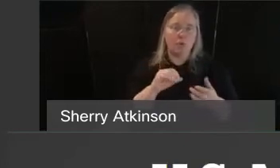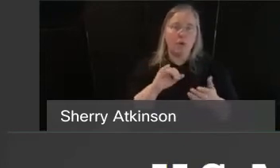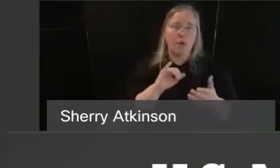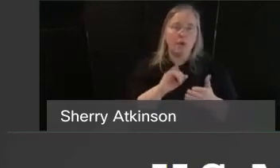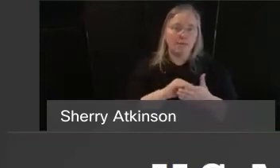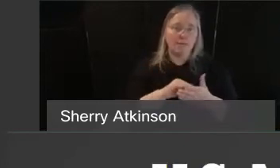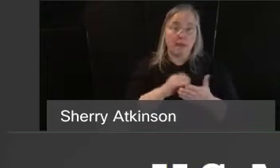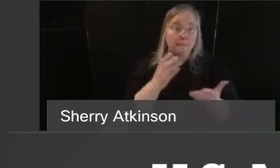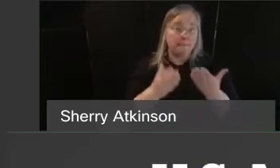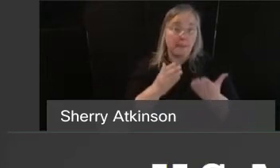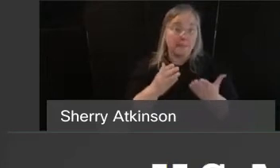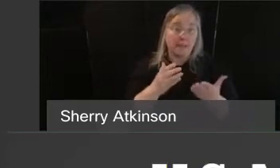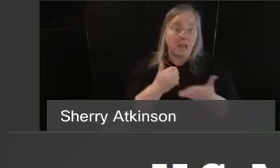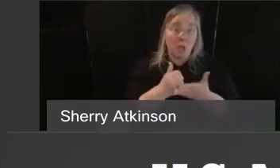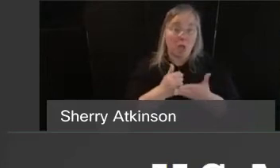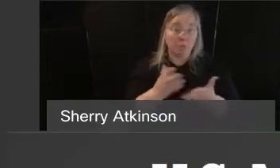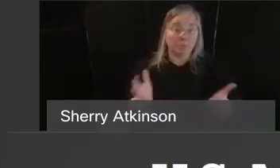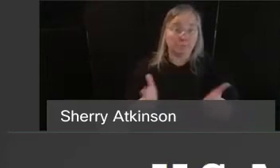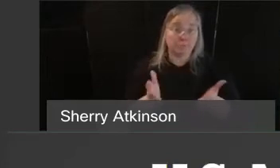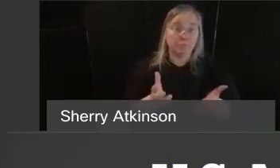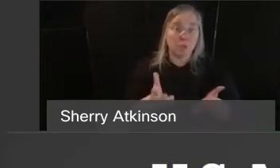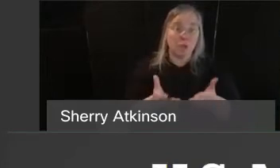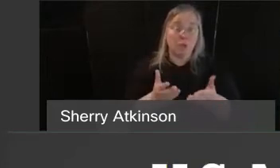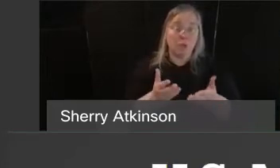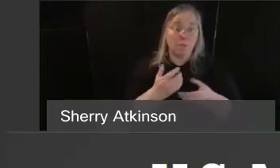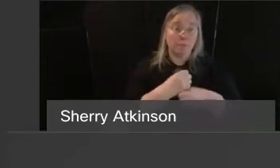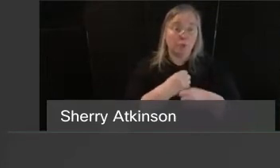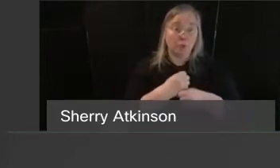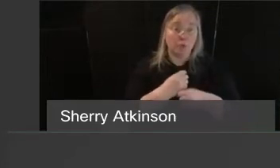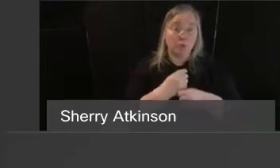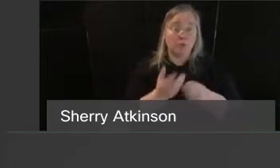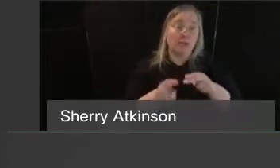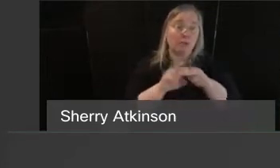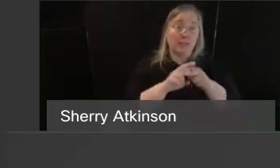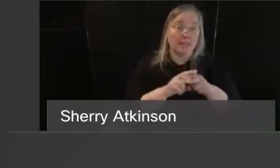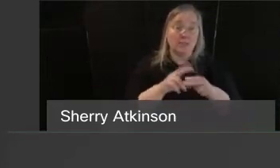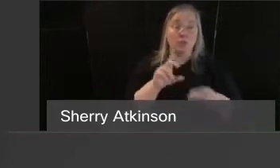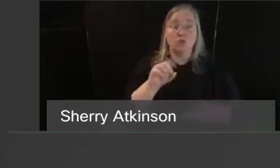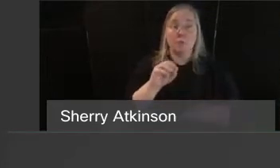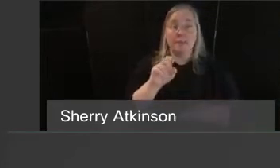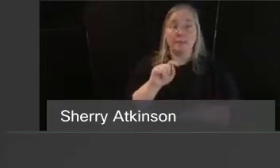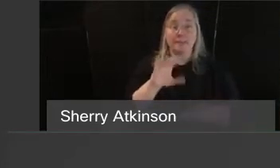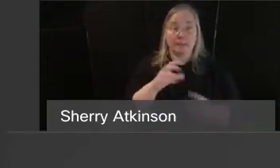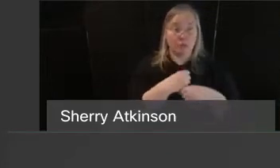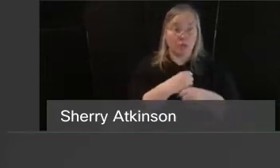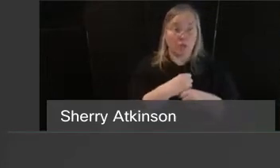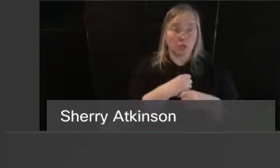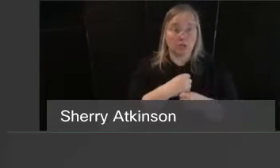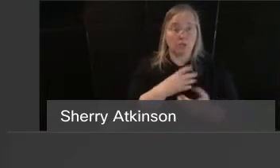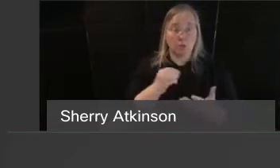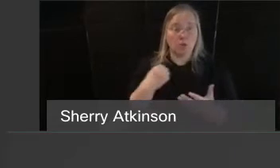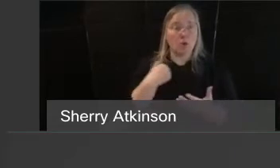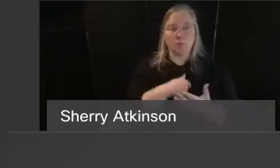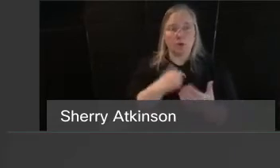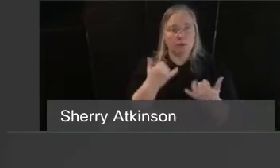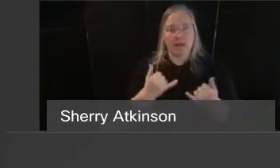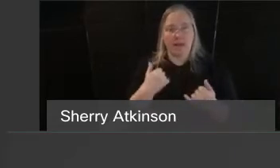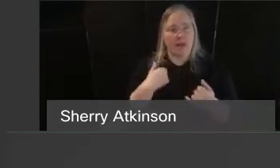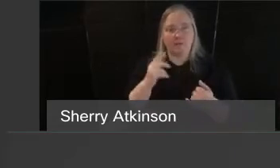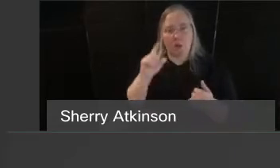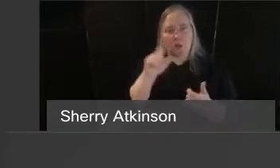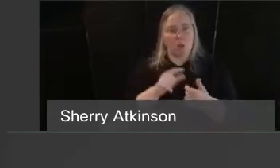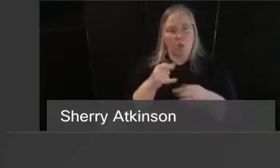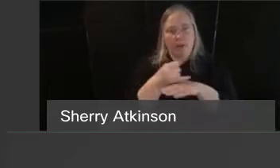boost domestic production. And again, we're in a very, very low interest rate environment. And as